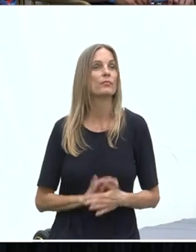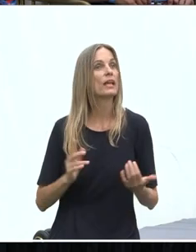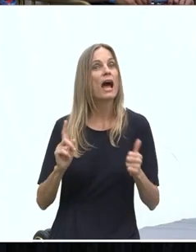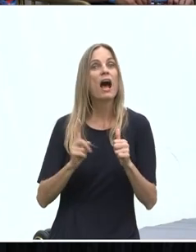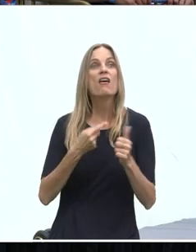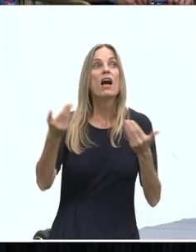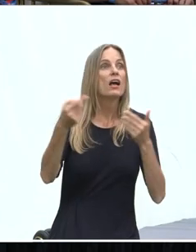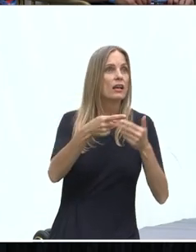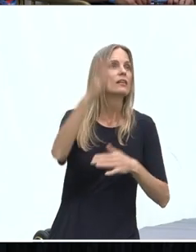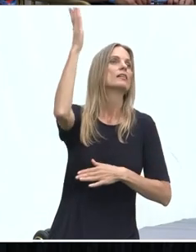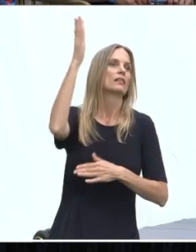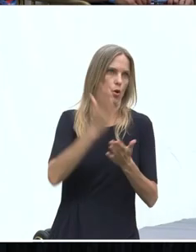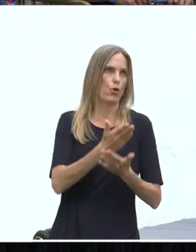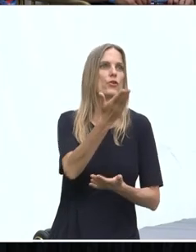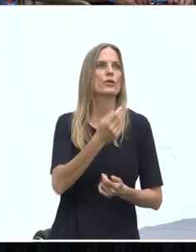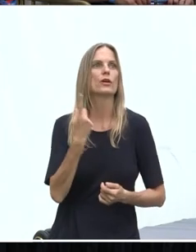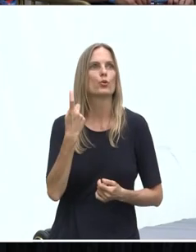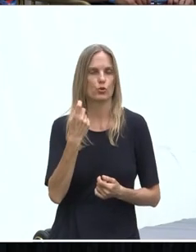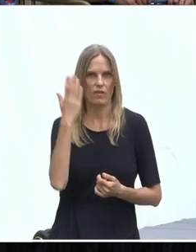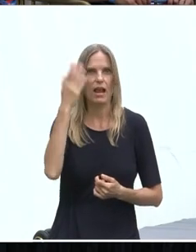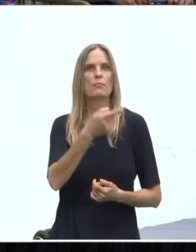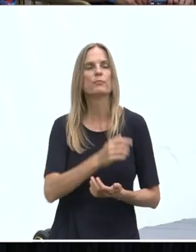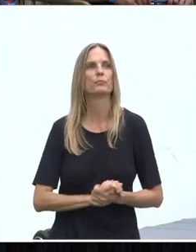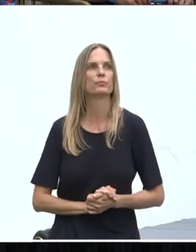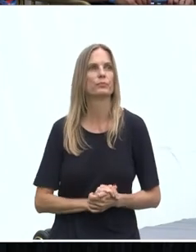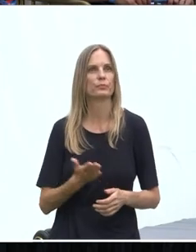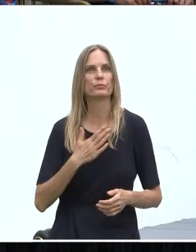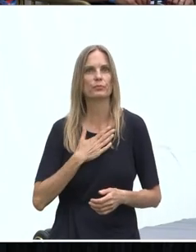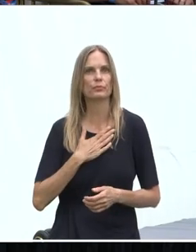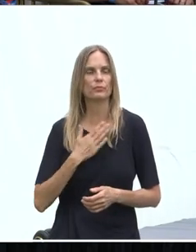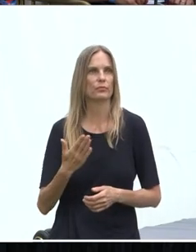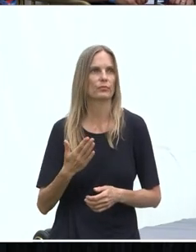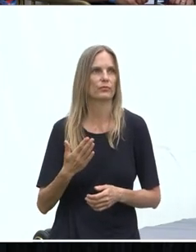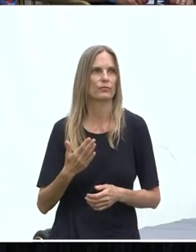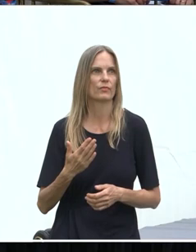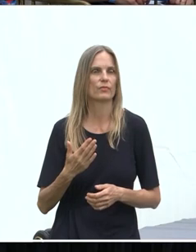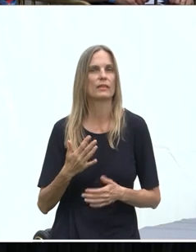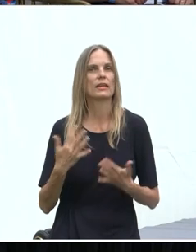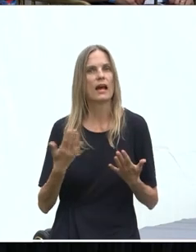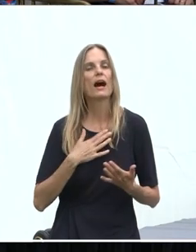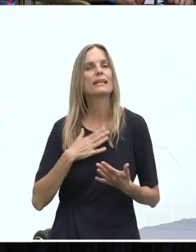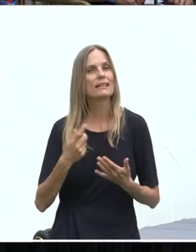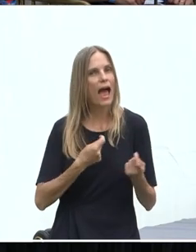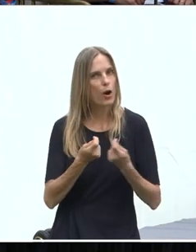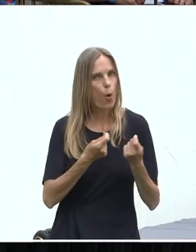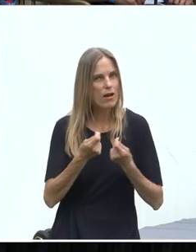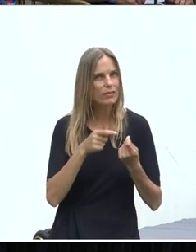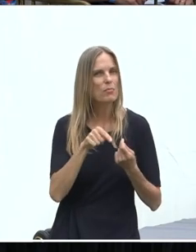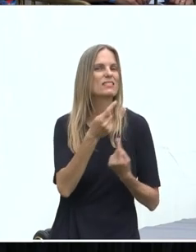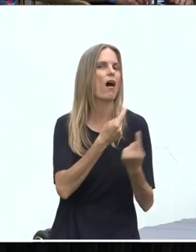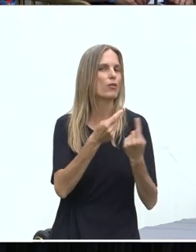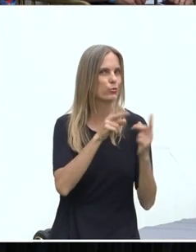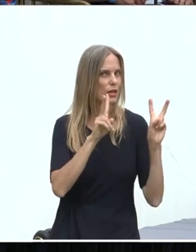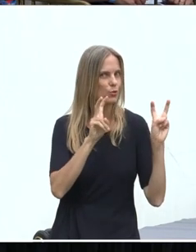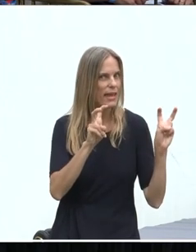any more? Yes, we have one more question. Thank you very much. First of all, I want to say thanks for organizing this debate. I think this